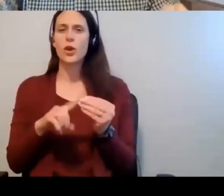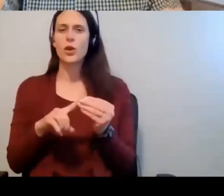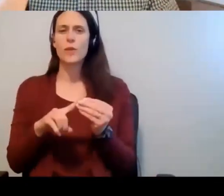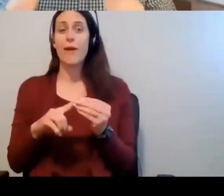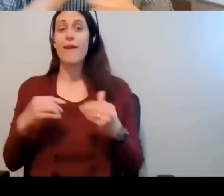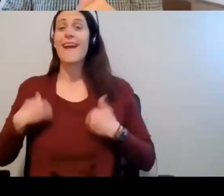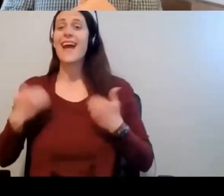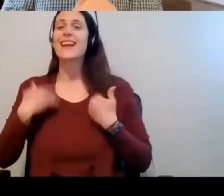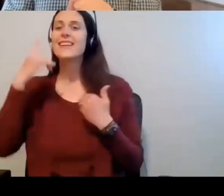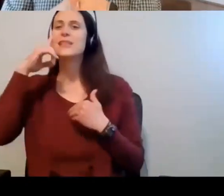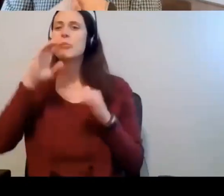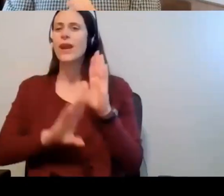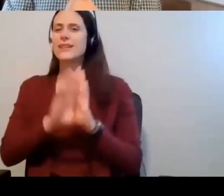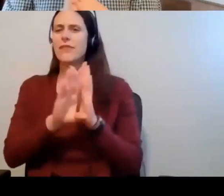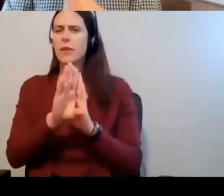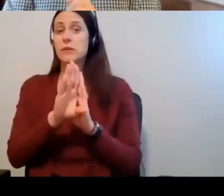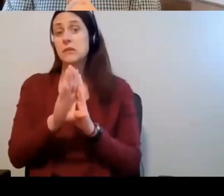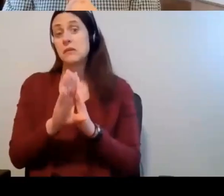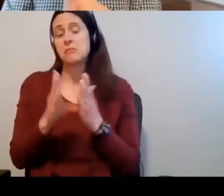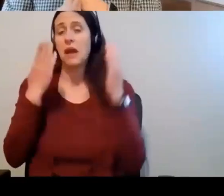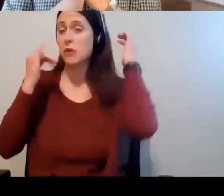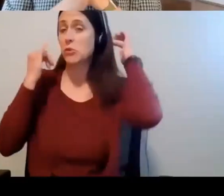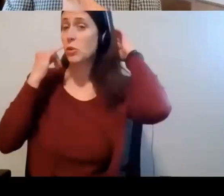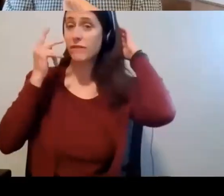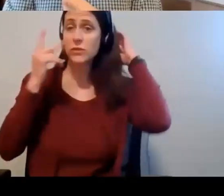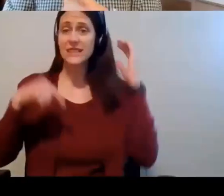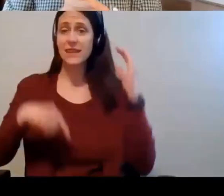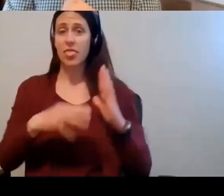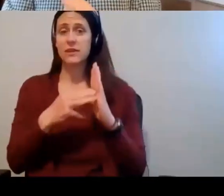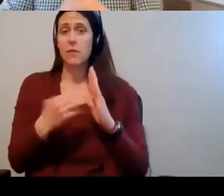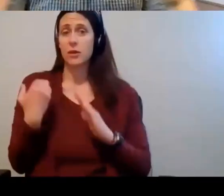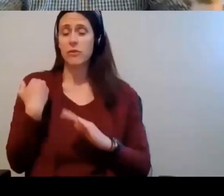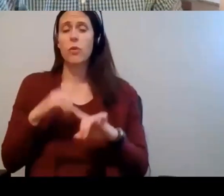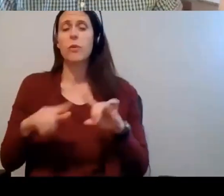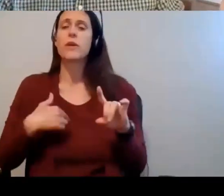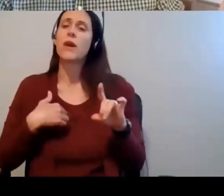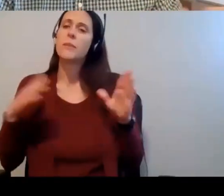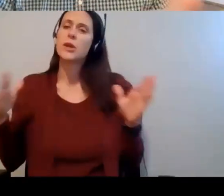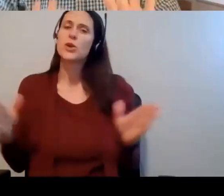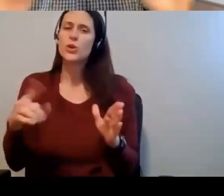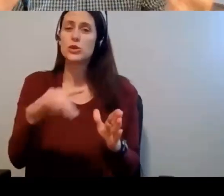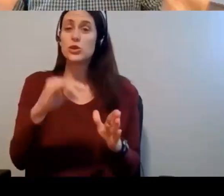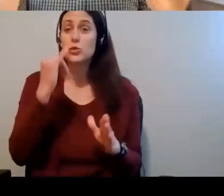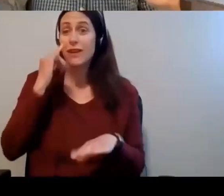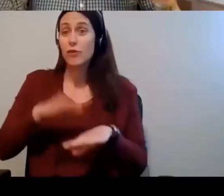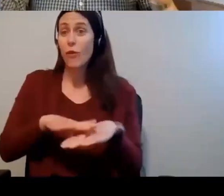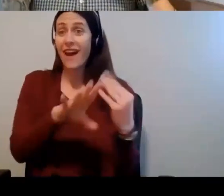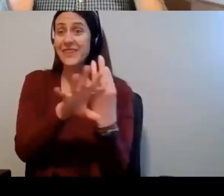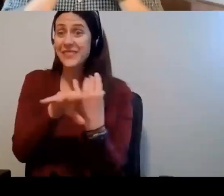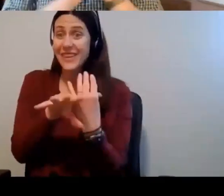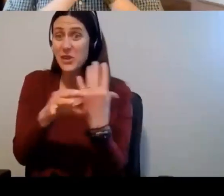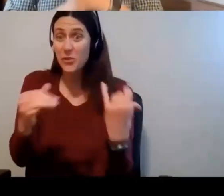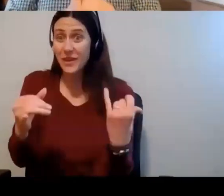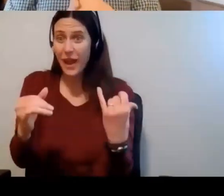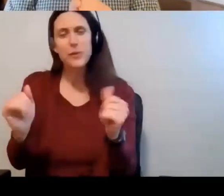adolescent brain development. I don't know if you've learned this model before, so I want to encourage you. Again, anybody on video, you're welcome to